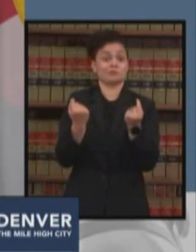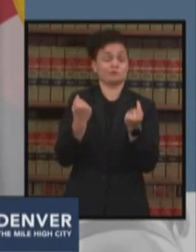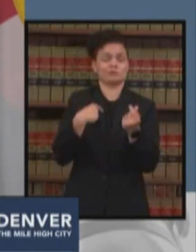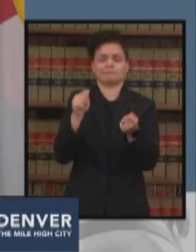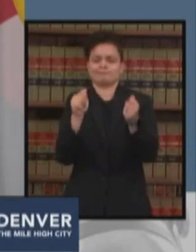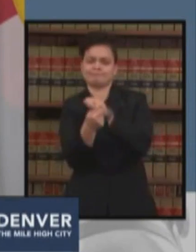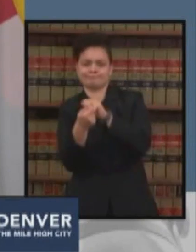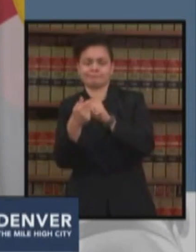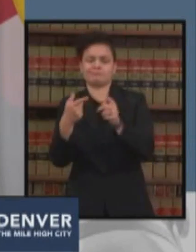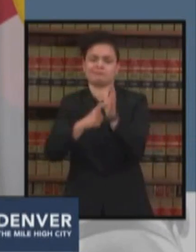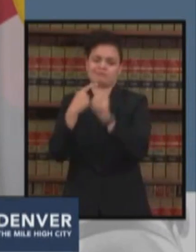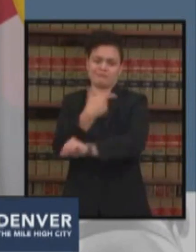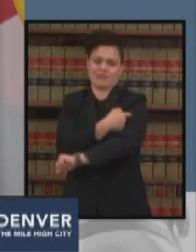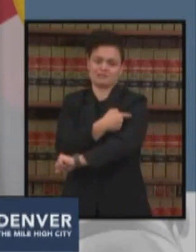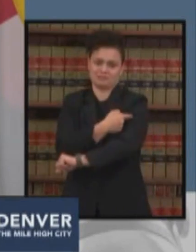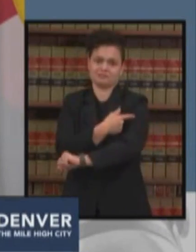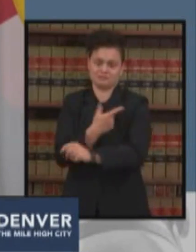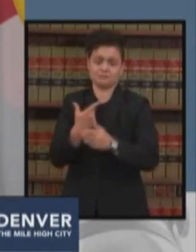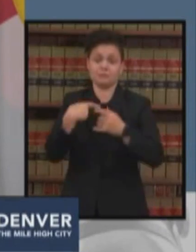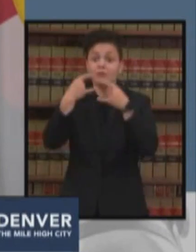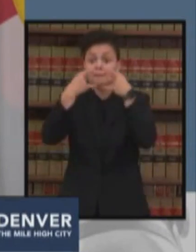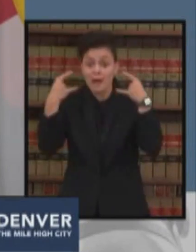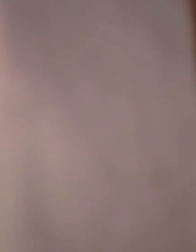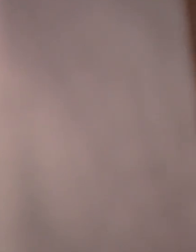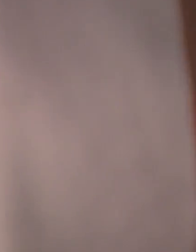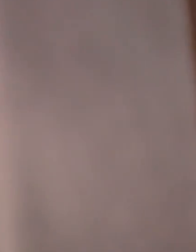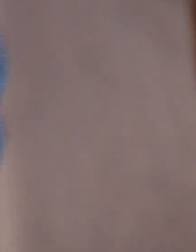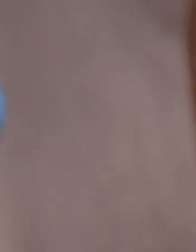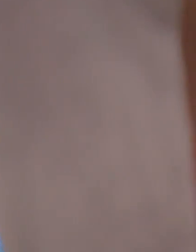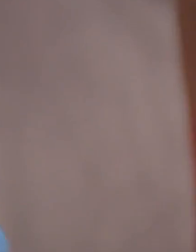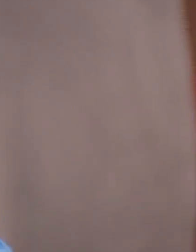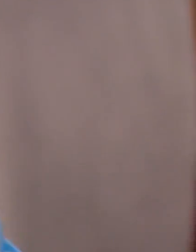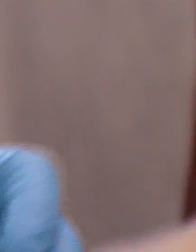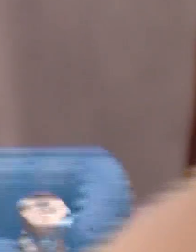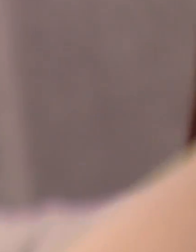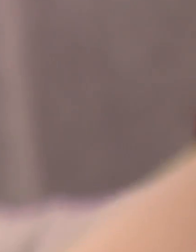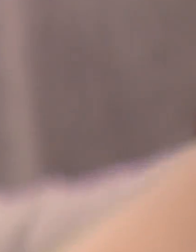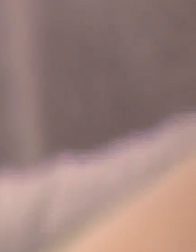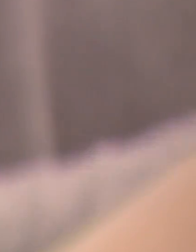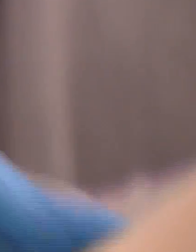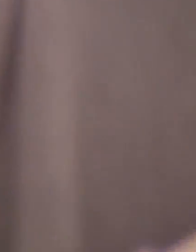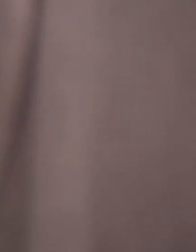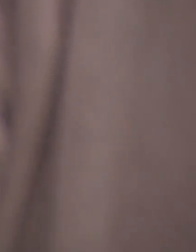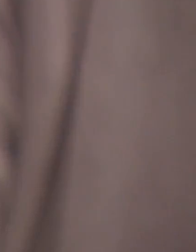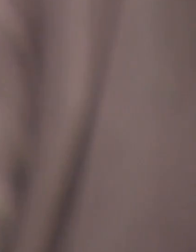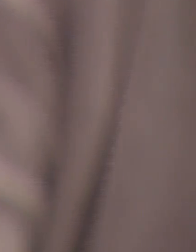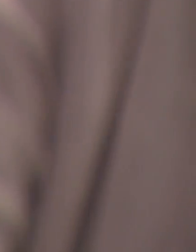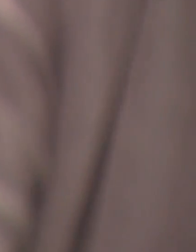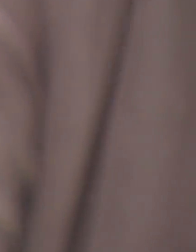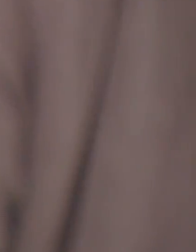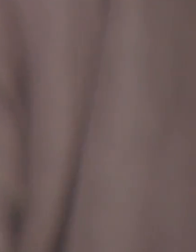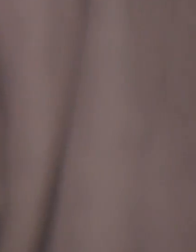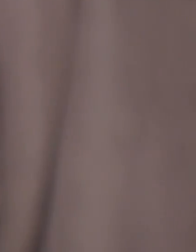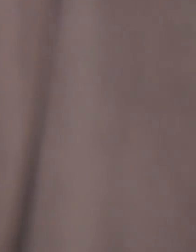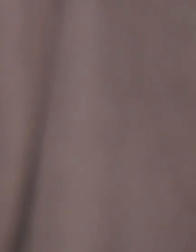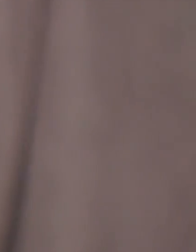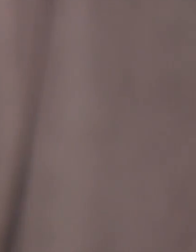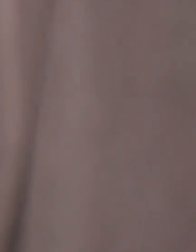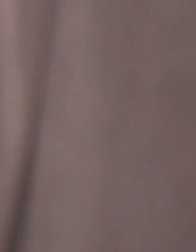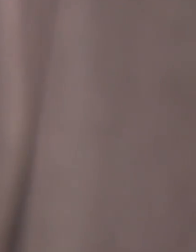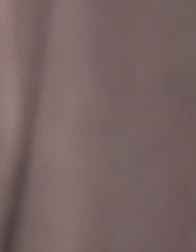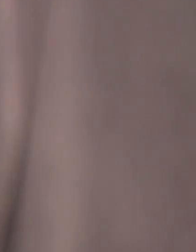not going to test our way out of this. The answer is, according to Denver Public Health Executive Director Bob